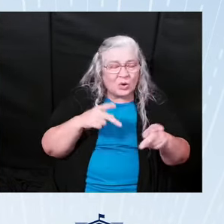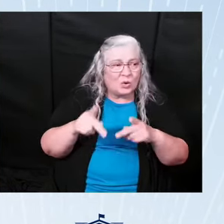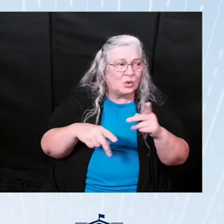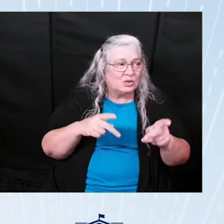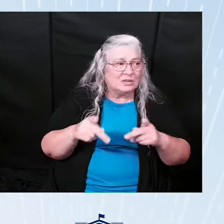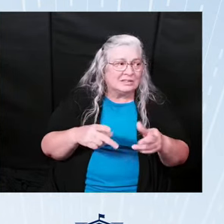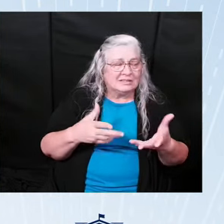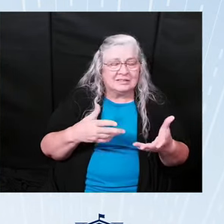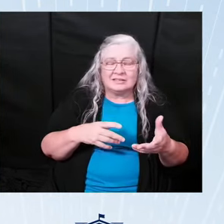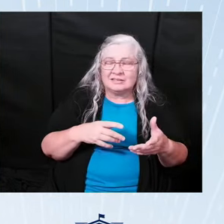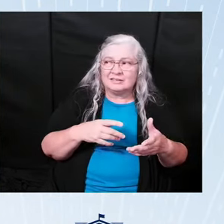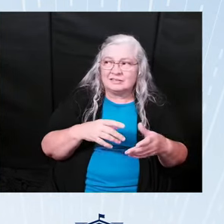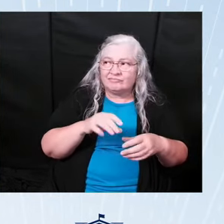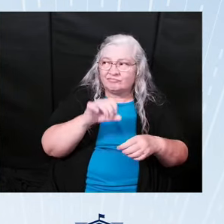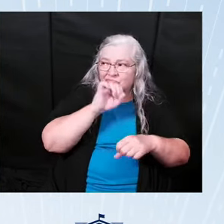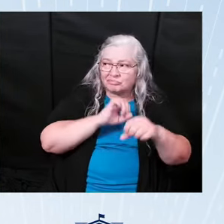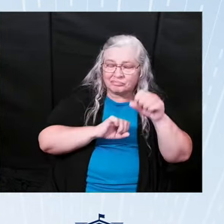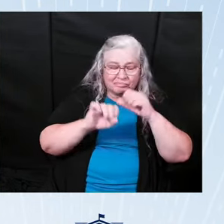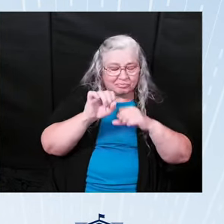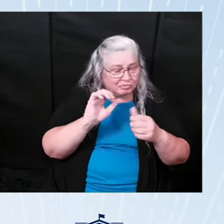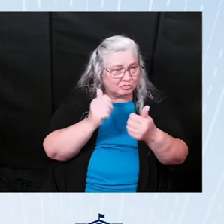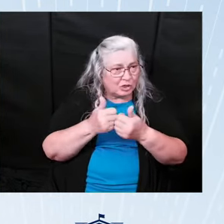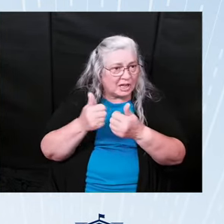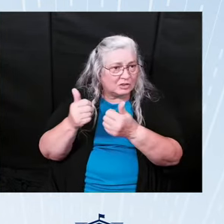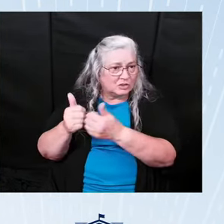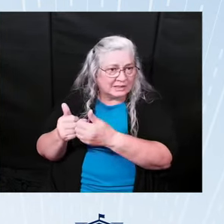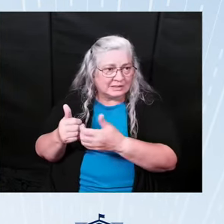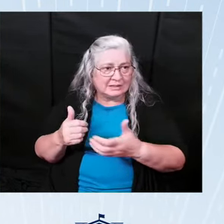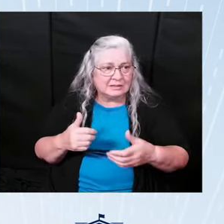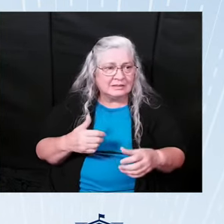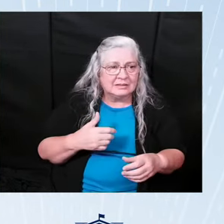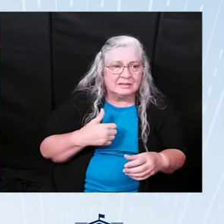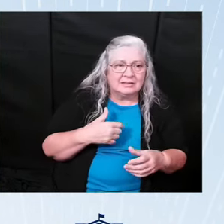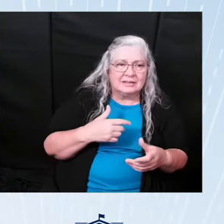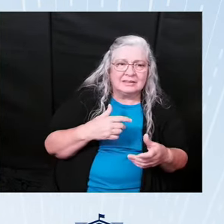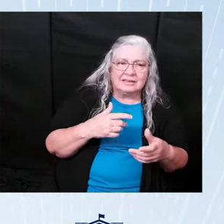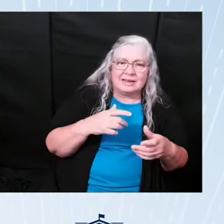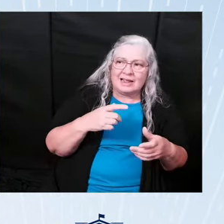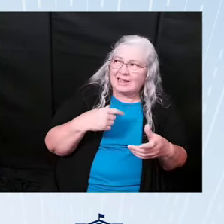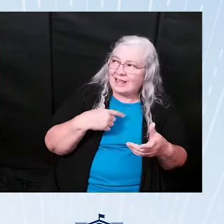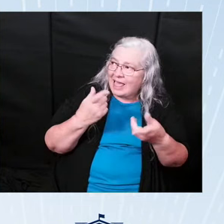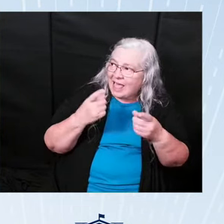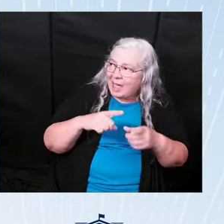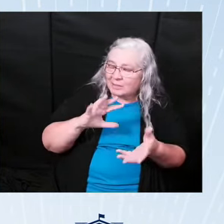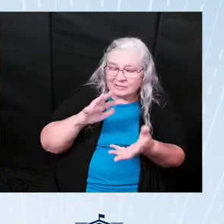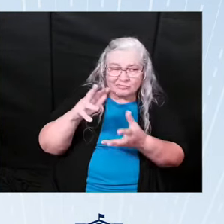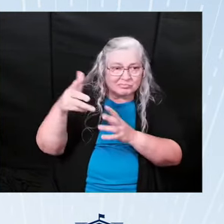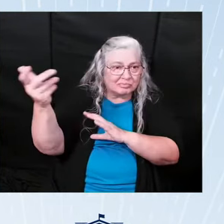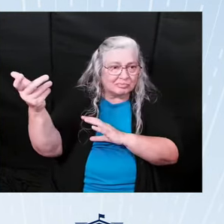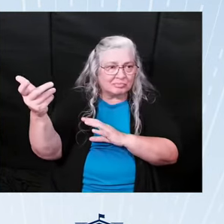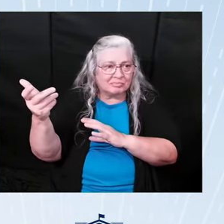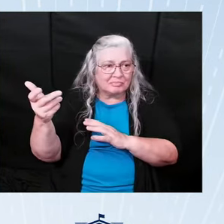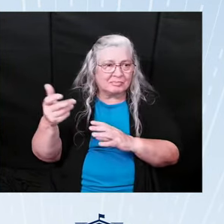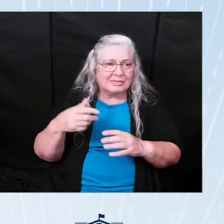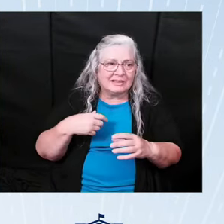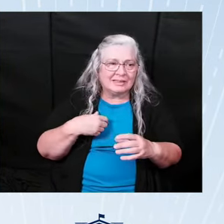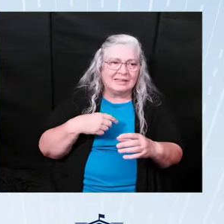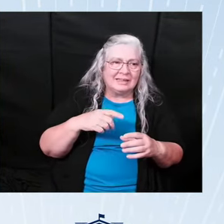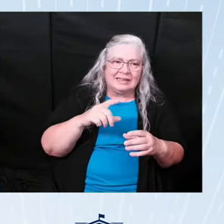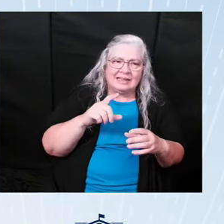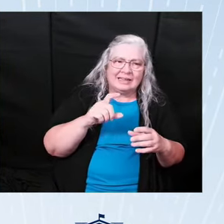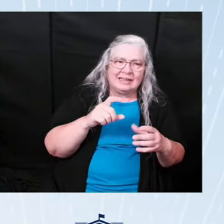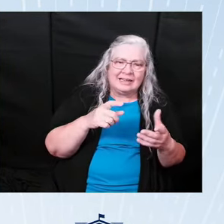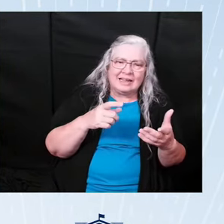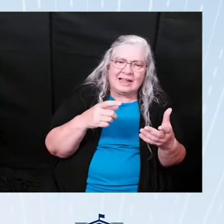making sure that on the disaster management side of the house, and we'll come to that later, that on that recovery side that we're bringing